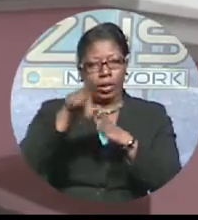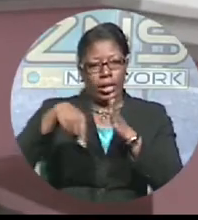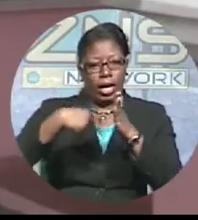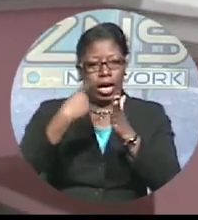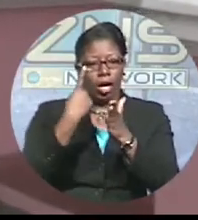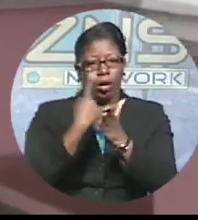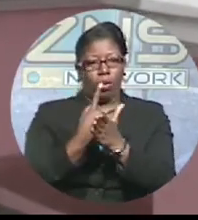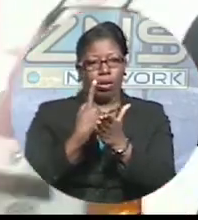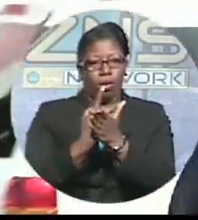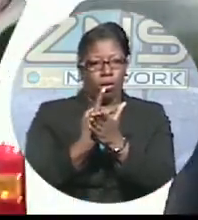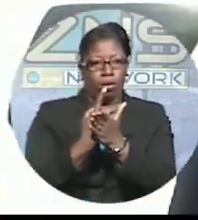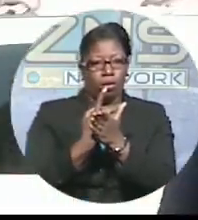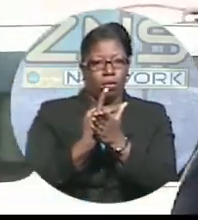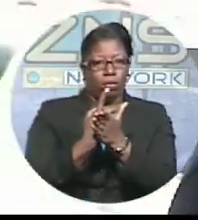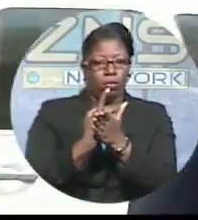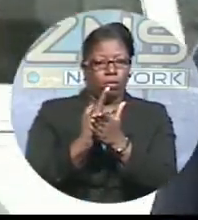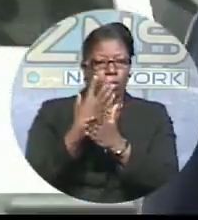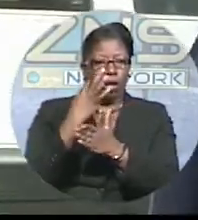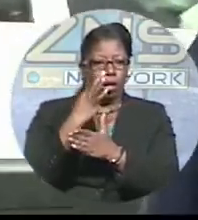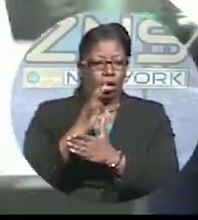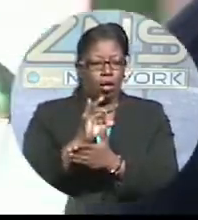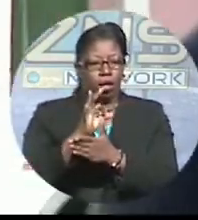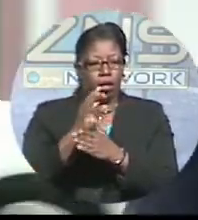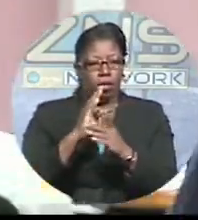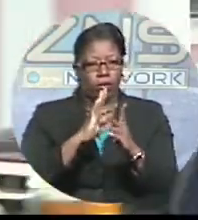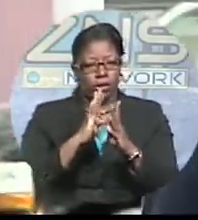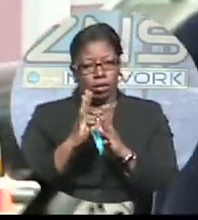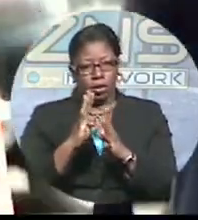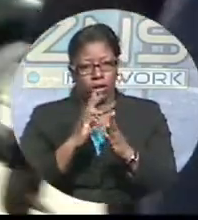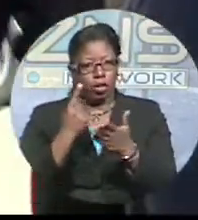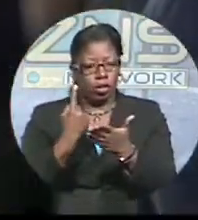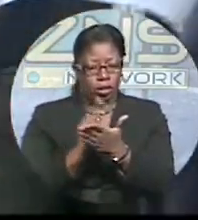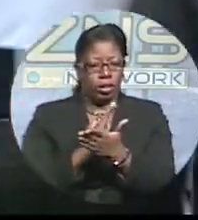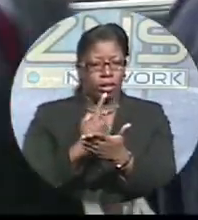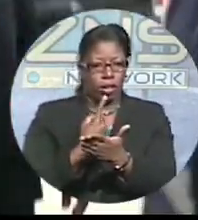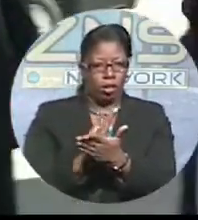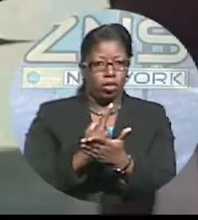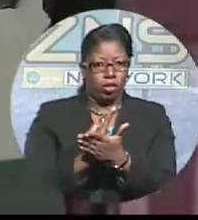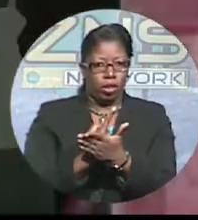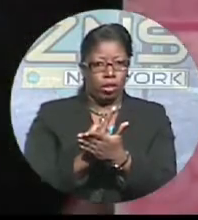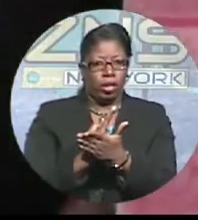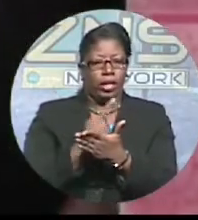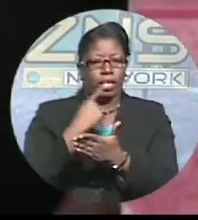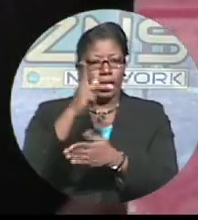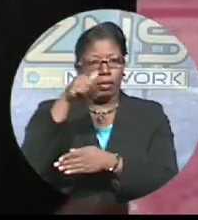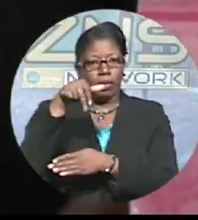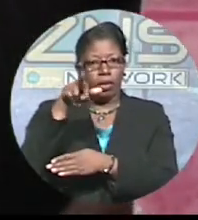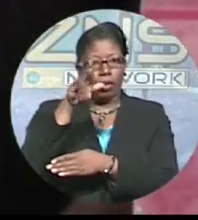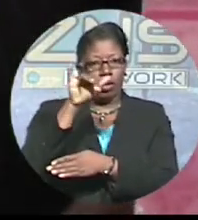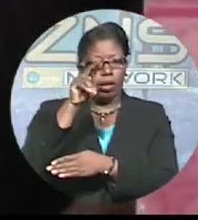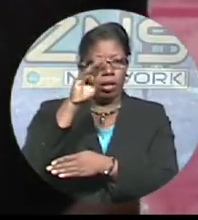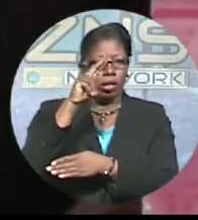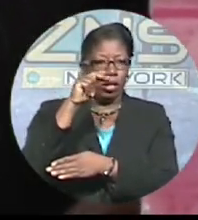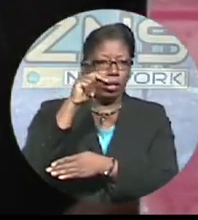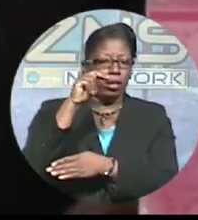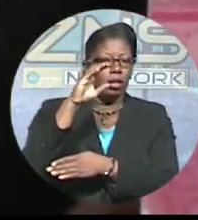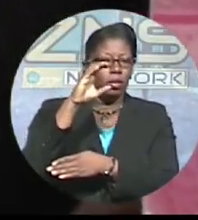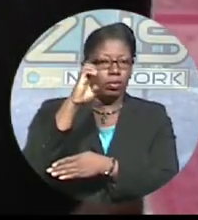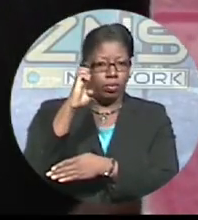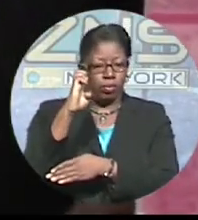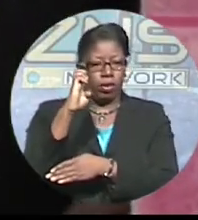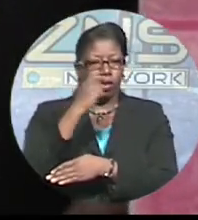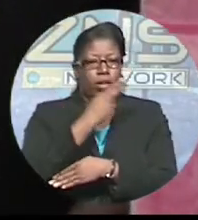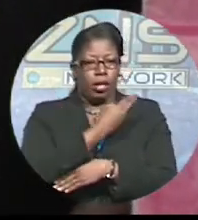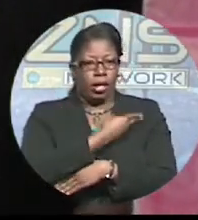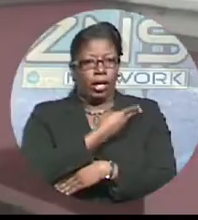of deliberations, a jury has determined that Prince Hepburn is guilty of killing his girlfriend, Nelli Brown-Cox, 2 years ago.